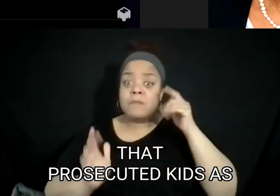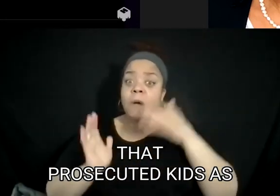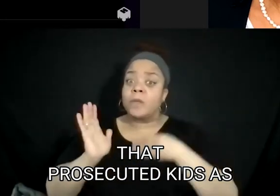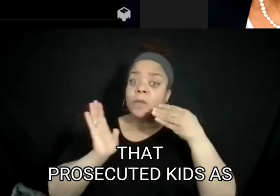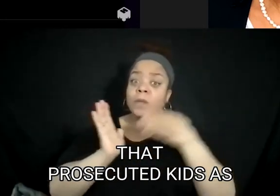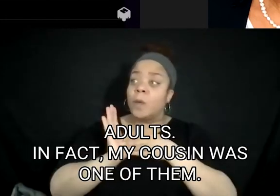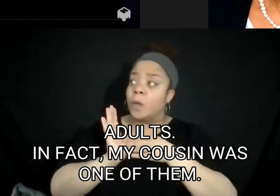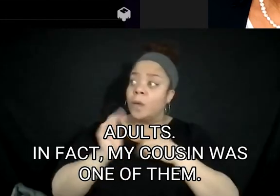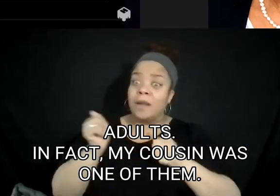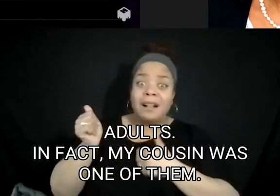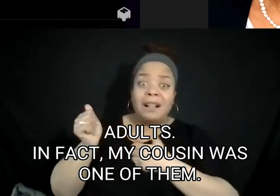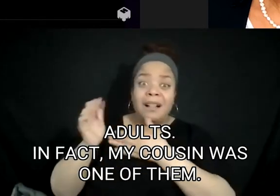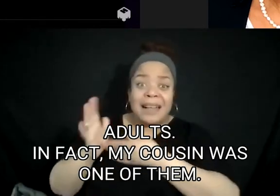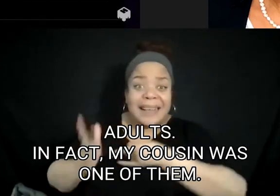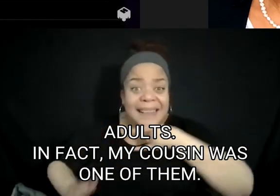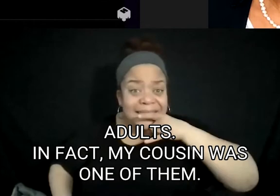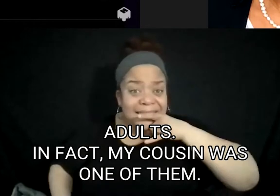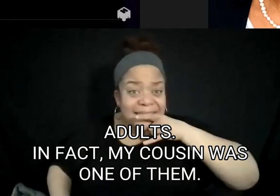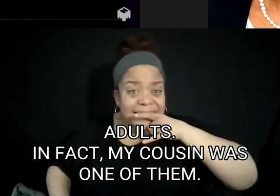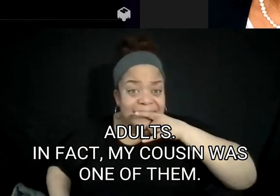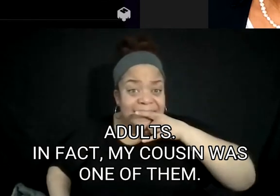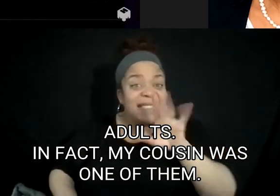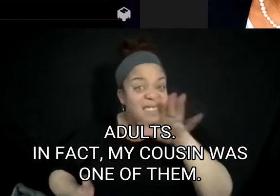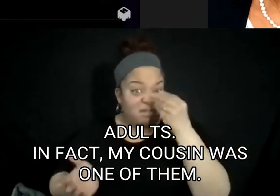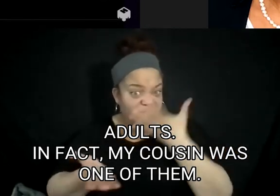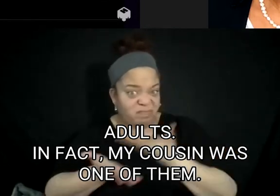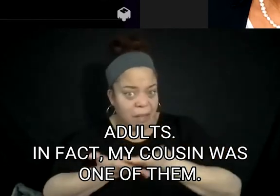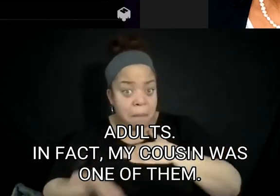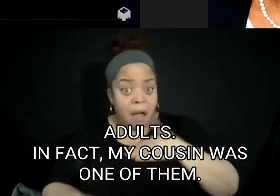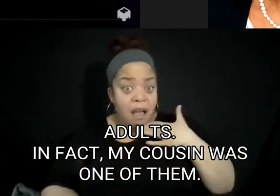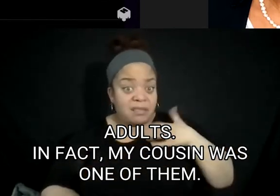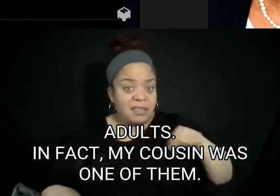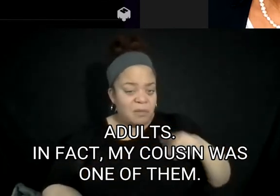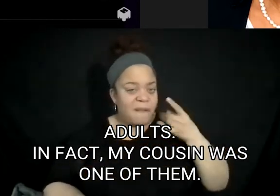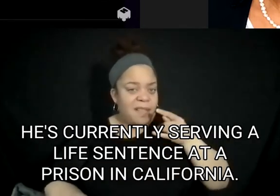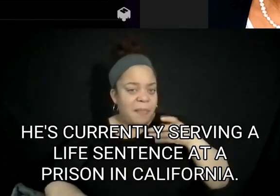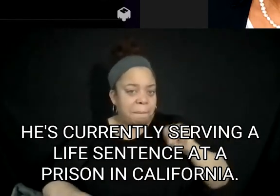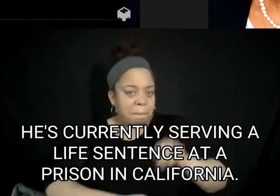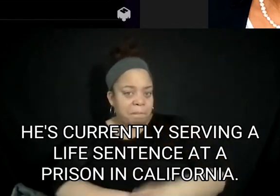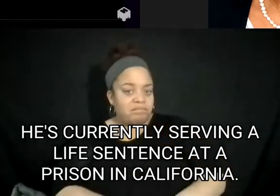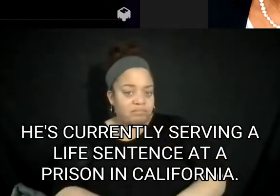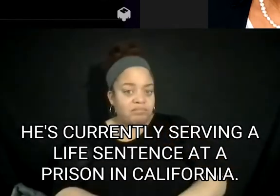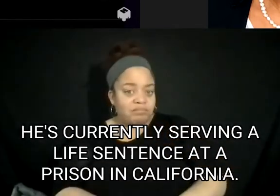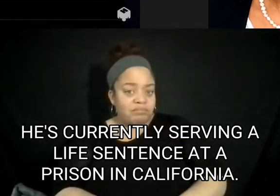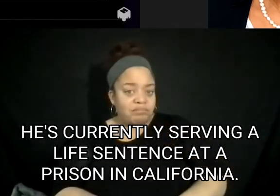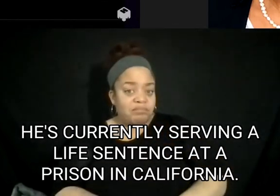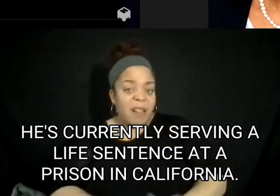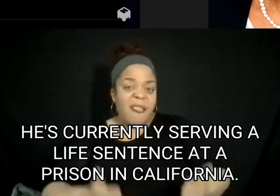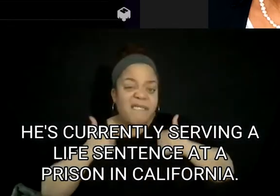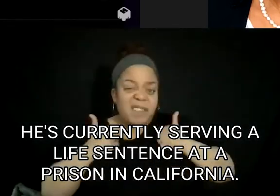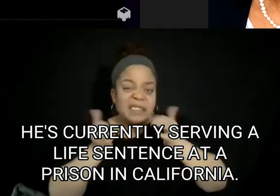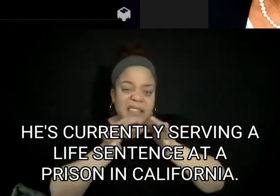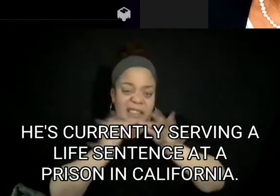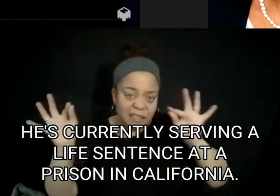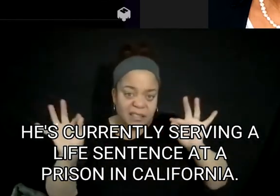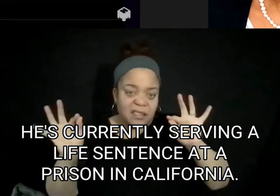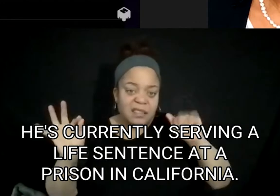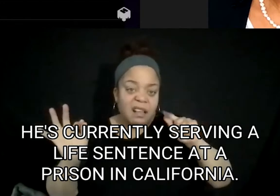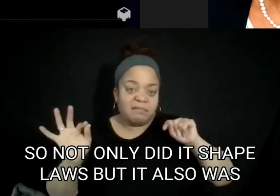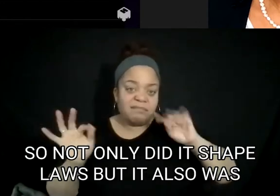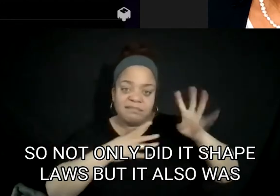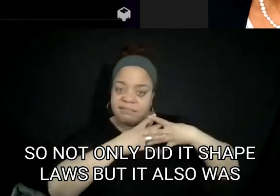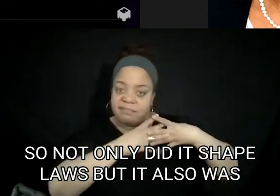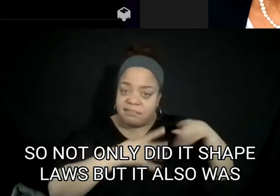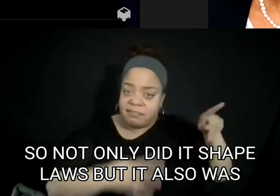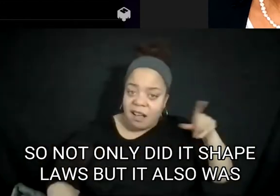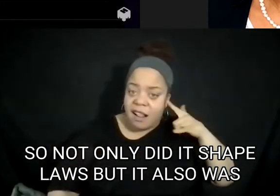prison in California. So not only did it shape laws, but it also was highly profitable for media companies.